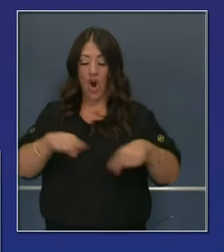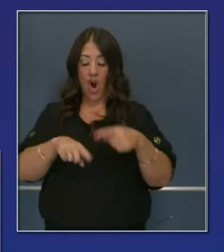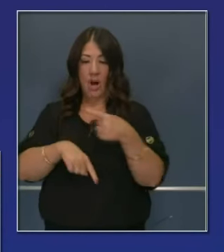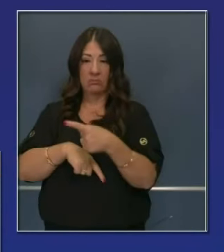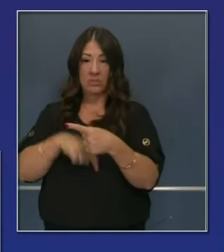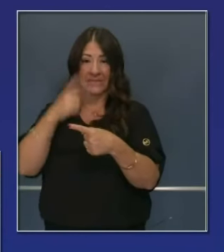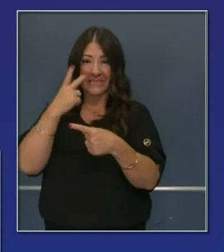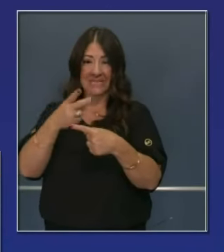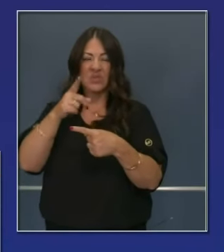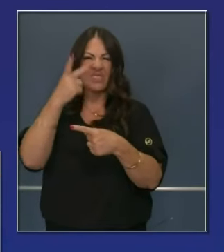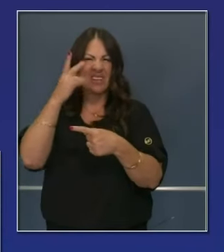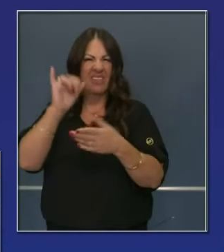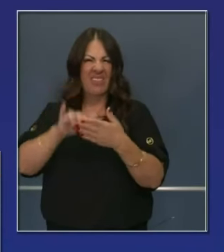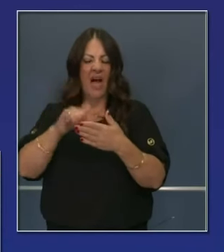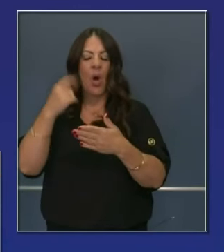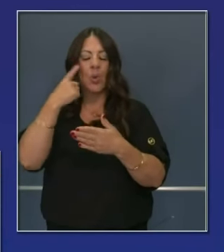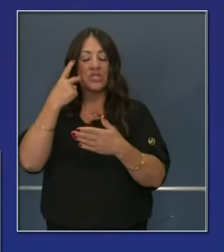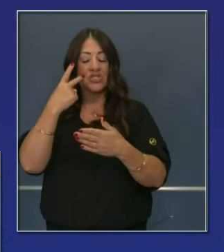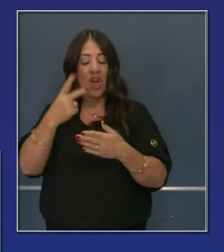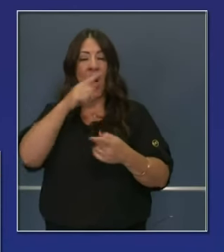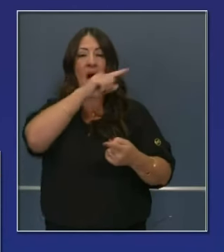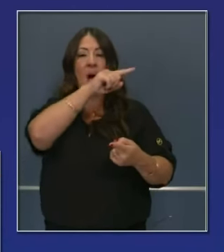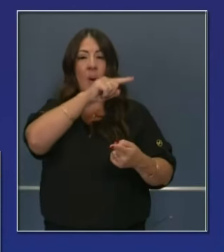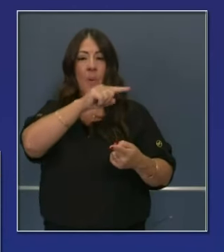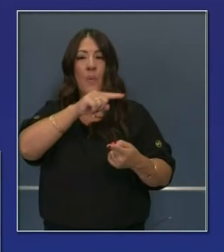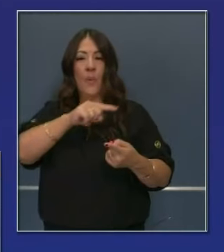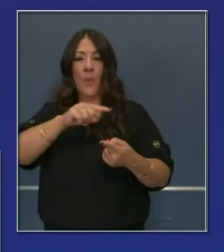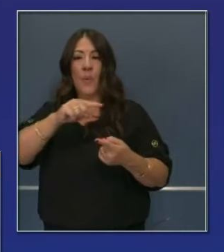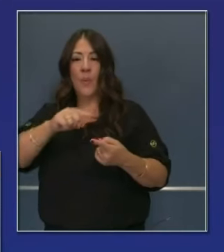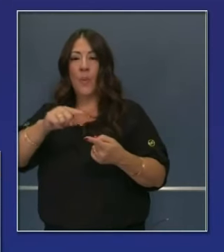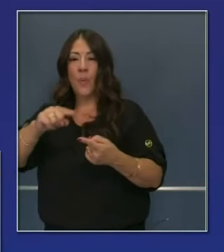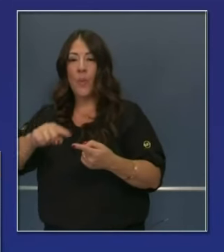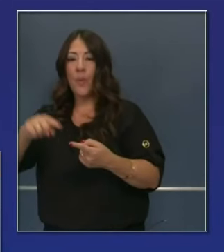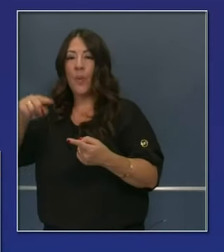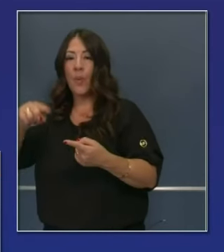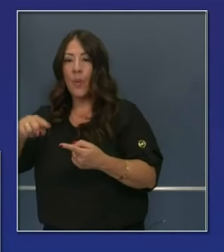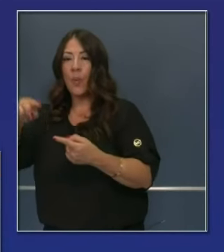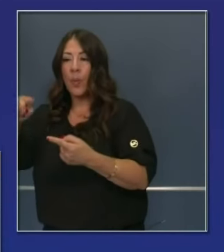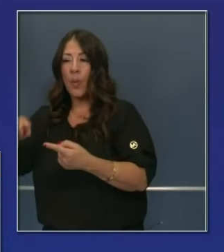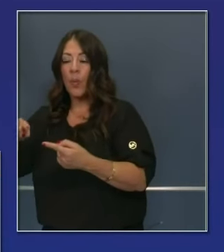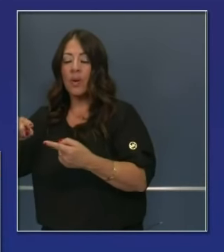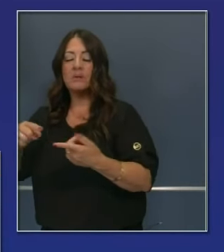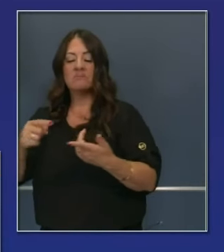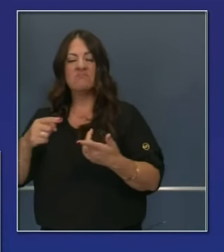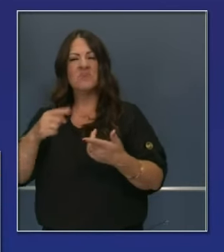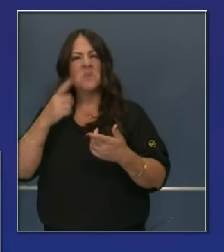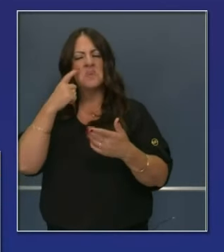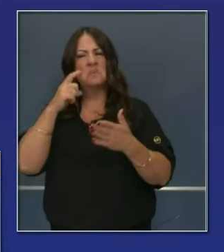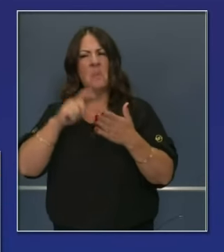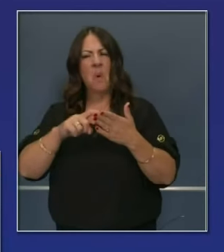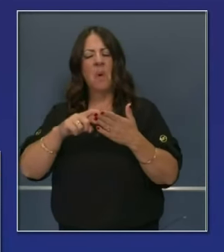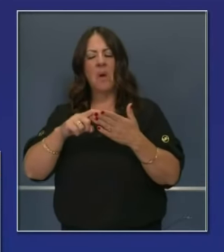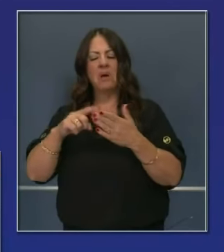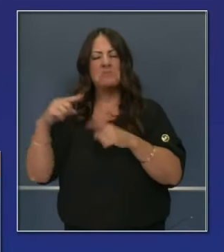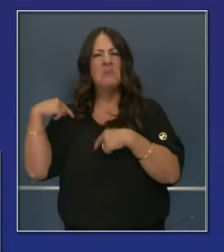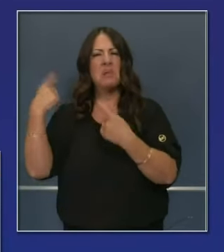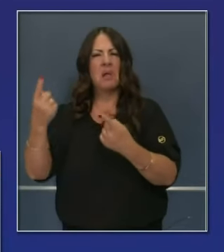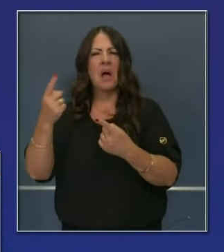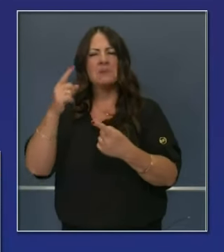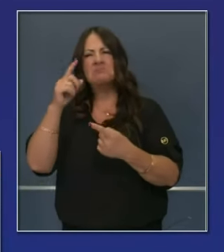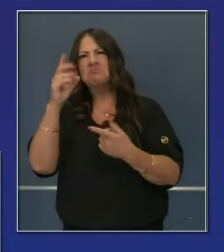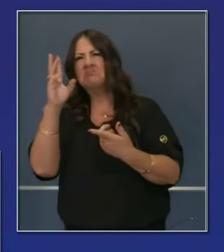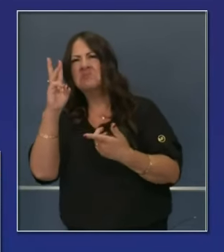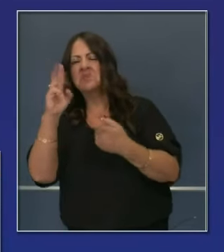seen decreases over a 14-day period in double digits fairly consistently over the last 6, 7, 8